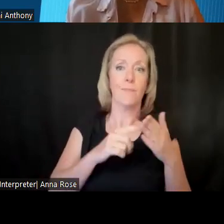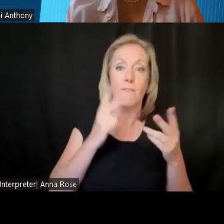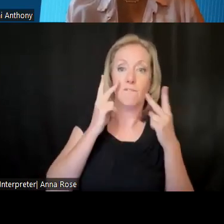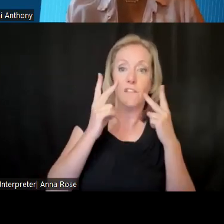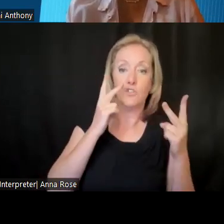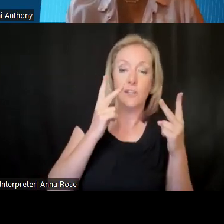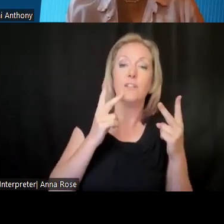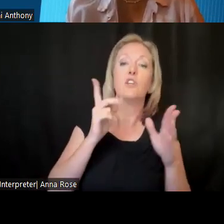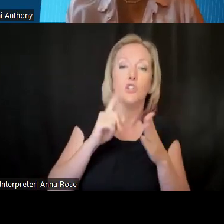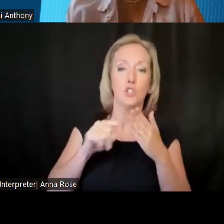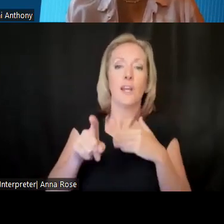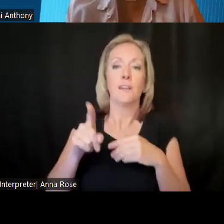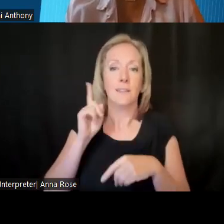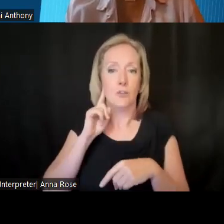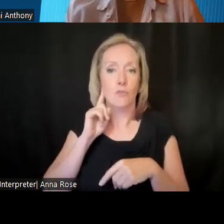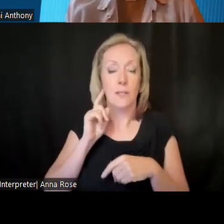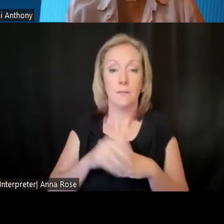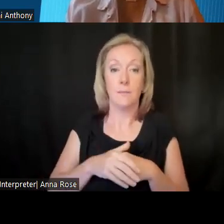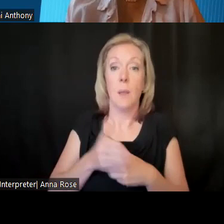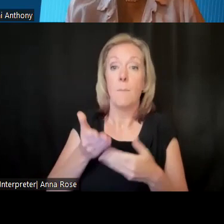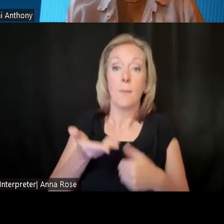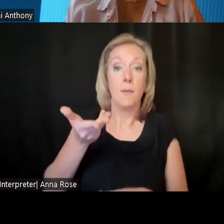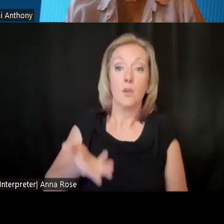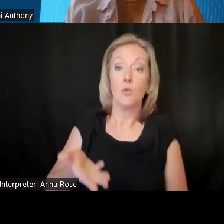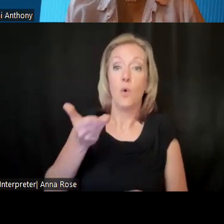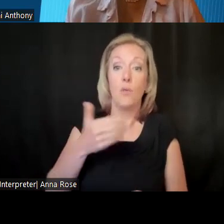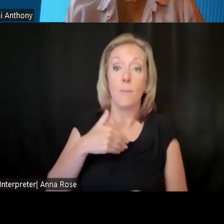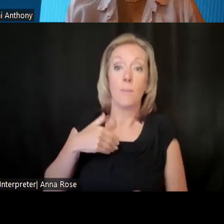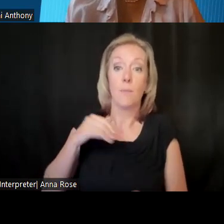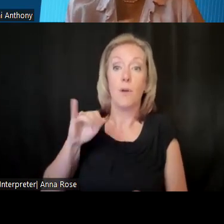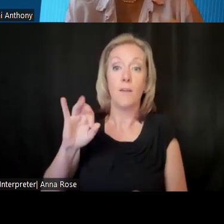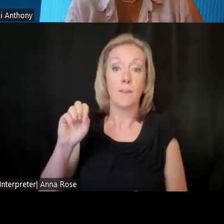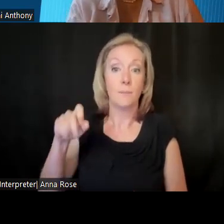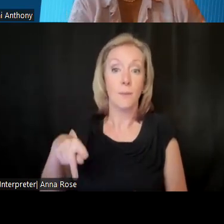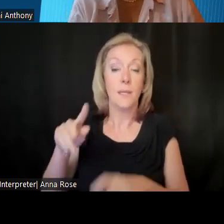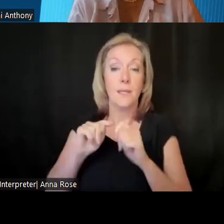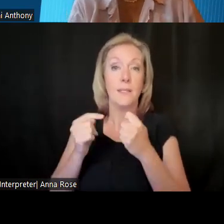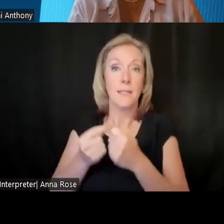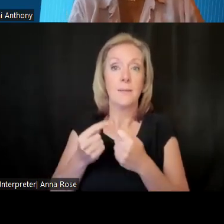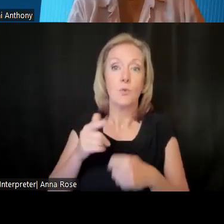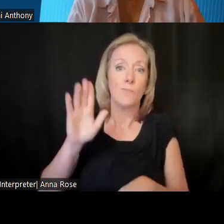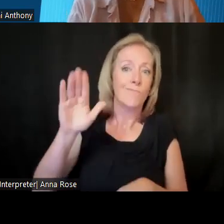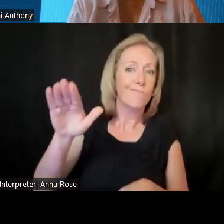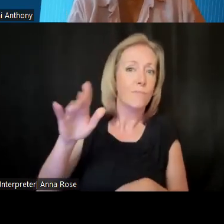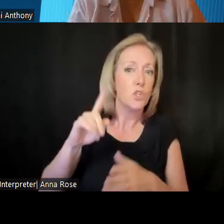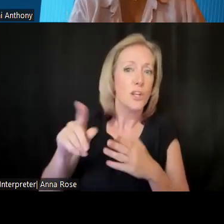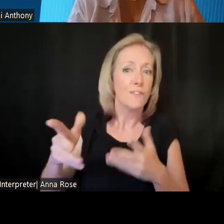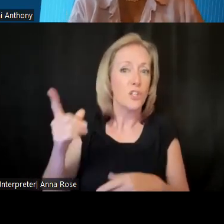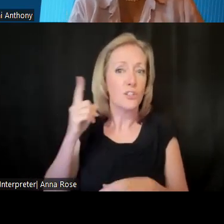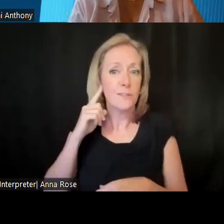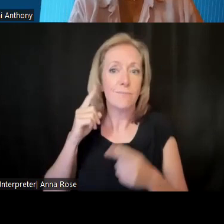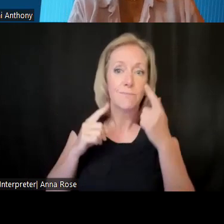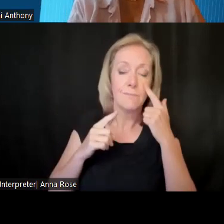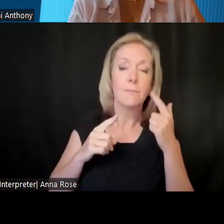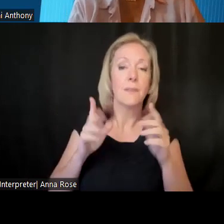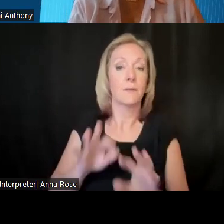be the person on the IFSP team or the IEP team who asked that question. So remember yesterday